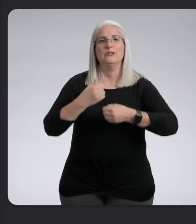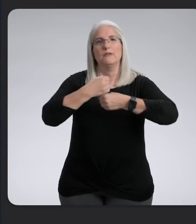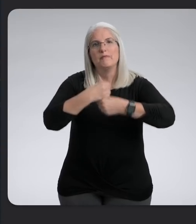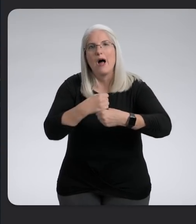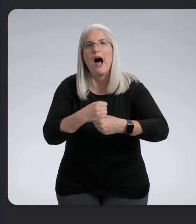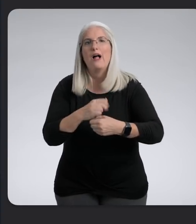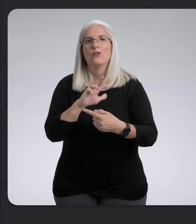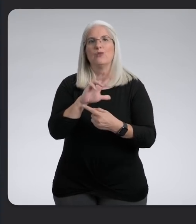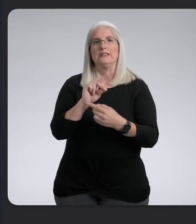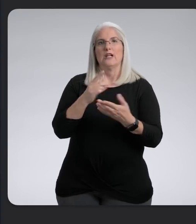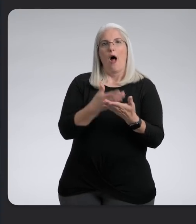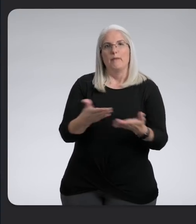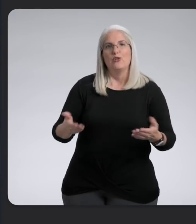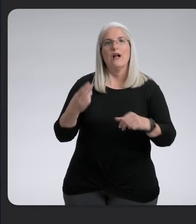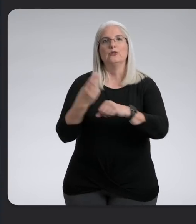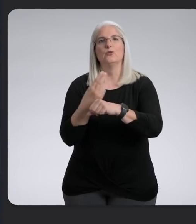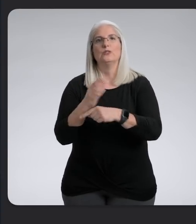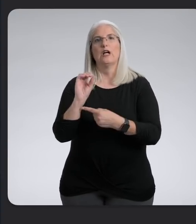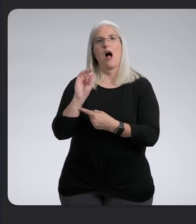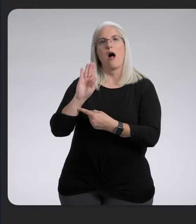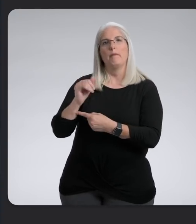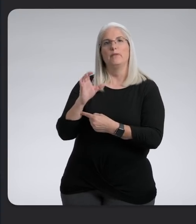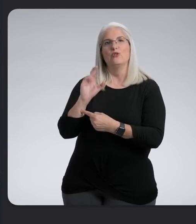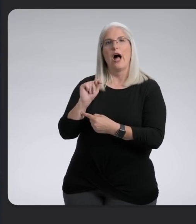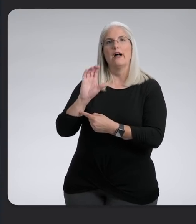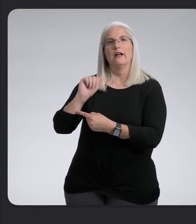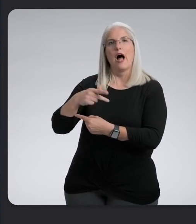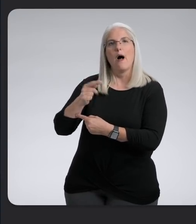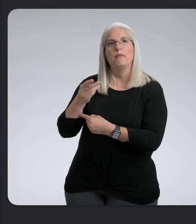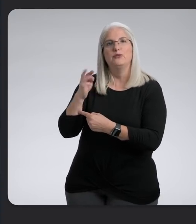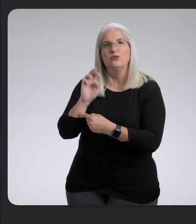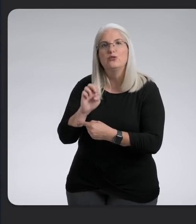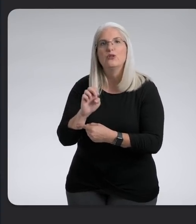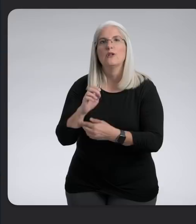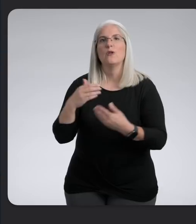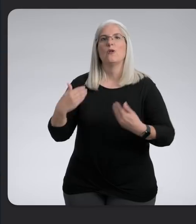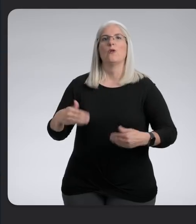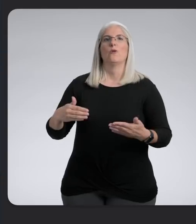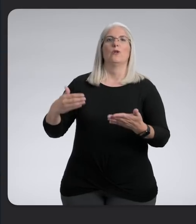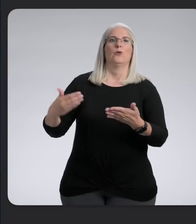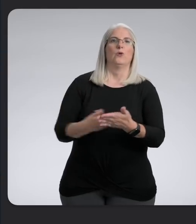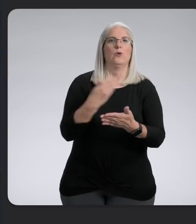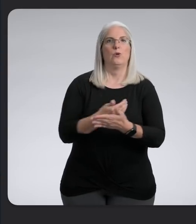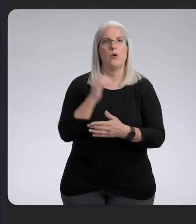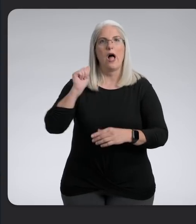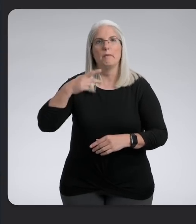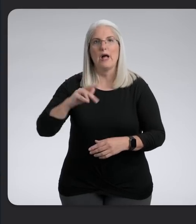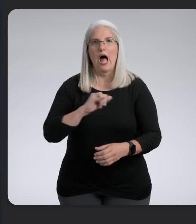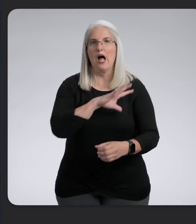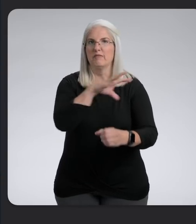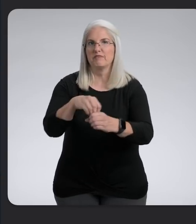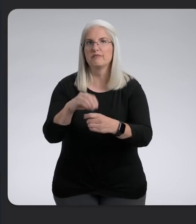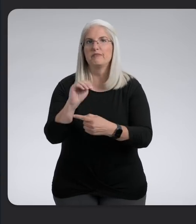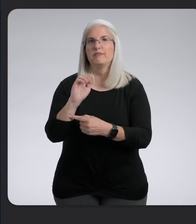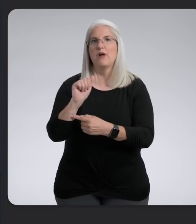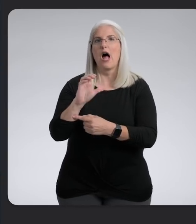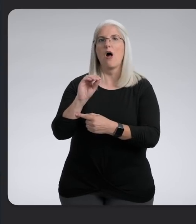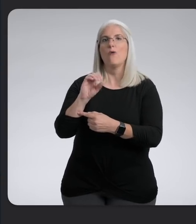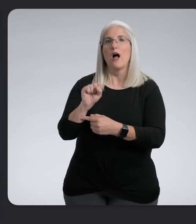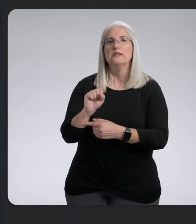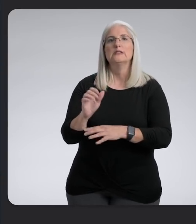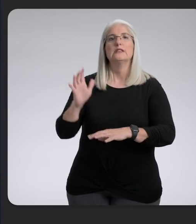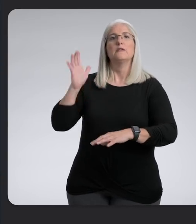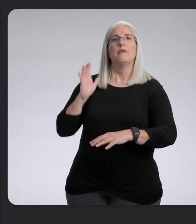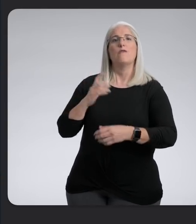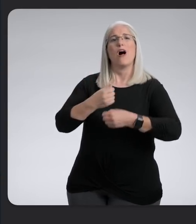Capture. Object Capture is a revolutionary new API on macOS. Rather than manually creating 3D models,